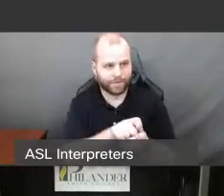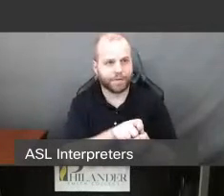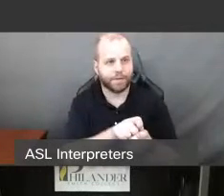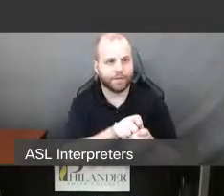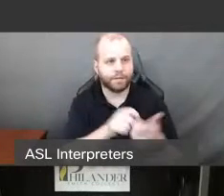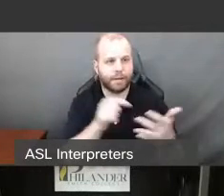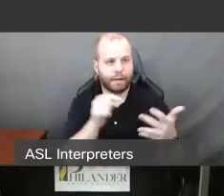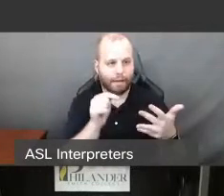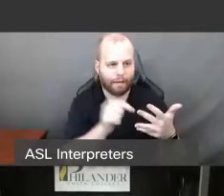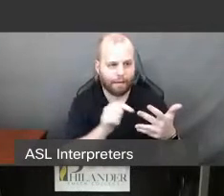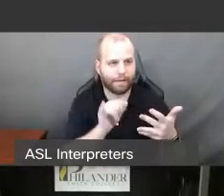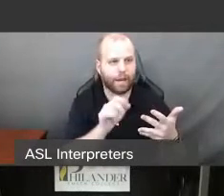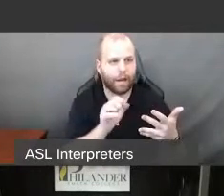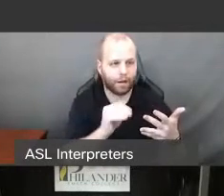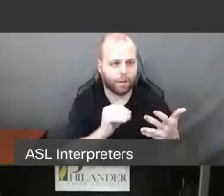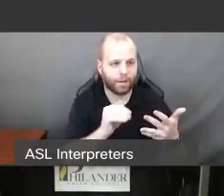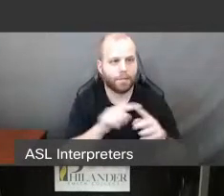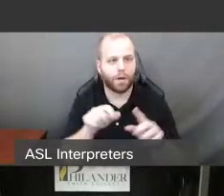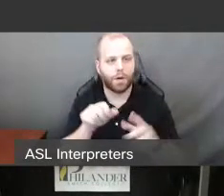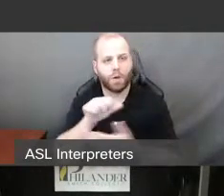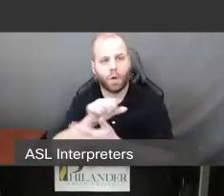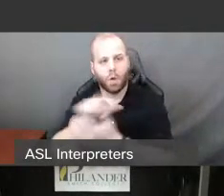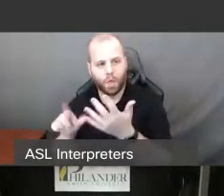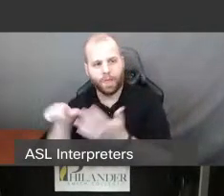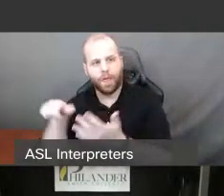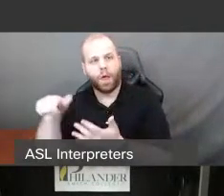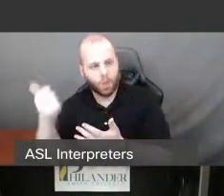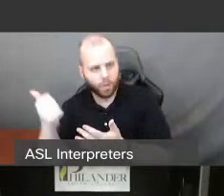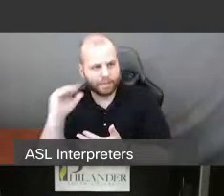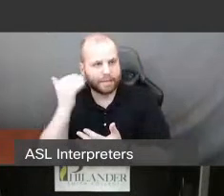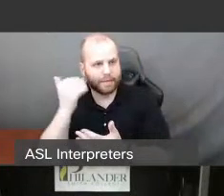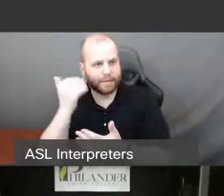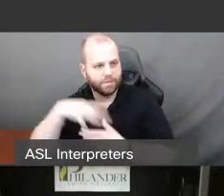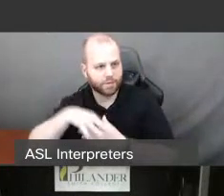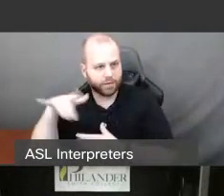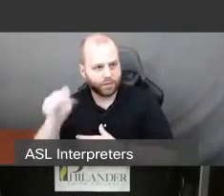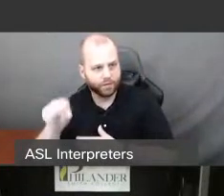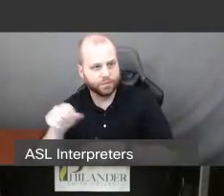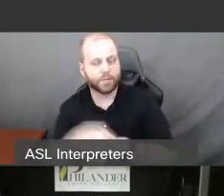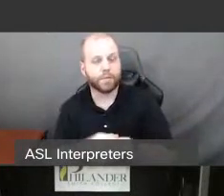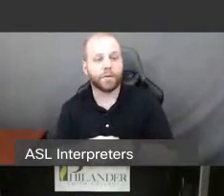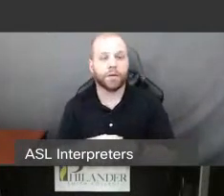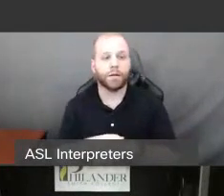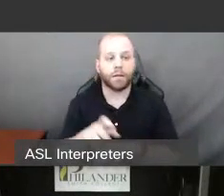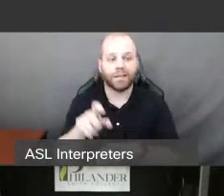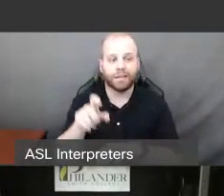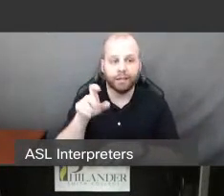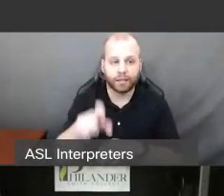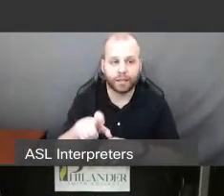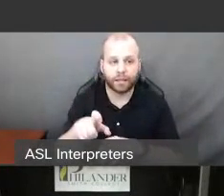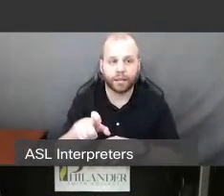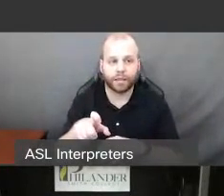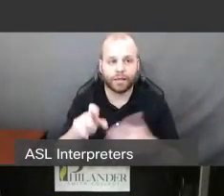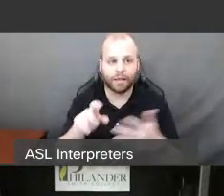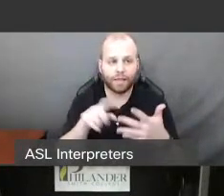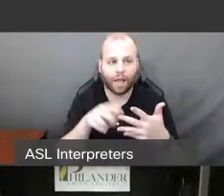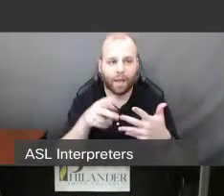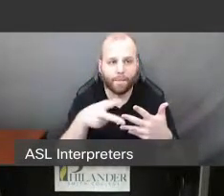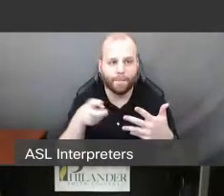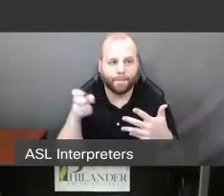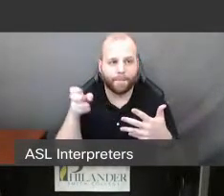consent items seems to be. Okay, so I think that's the issue. Would it need to be pulled and put on the regular agenda? Regular agenda,